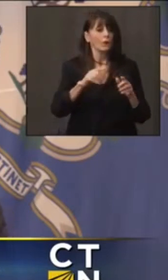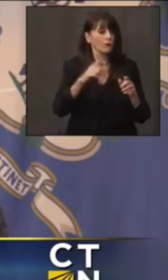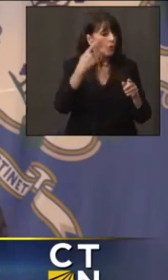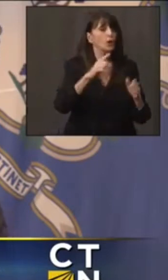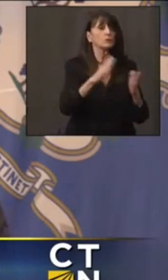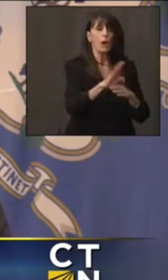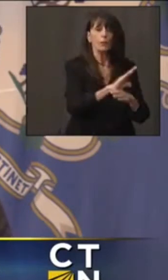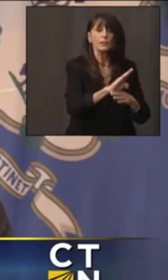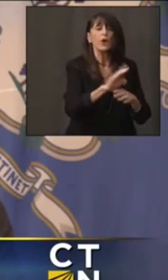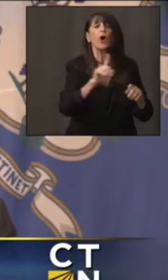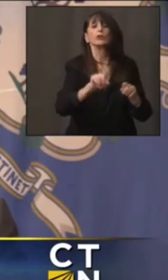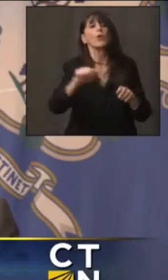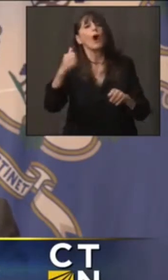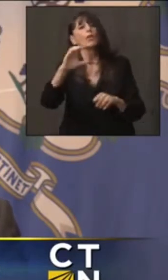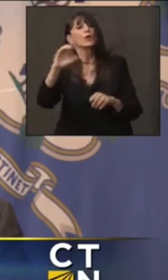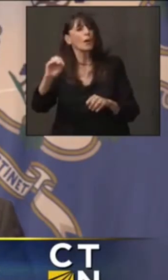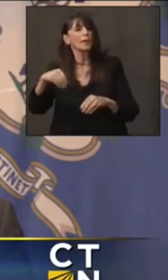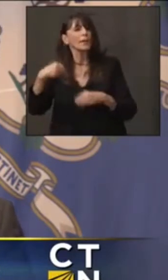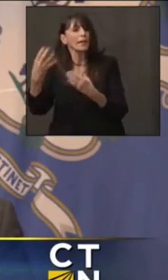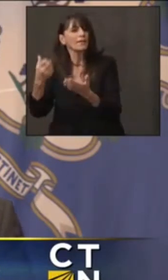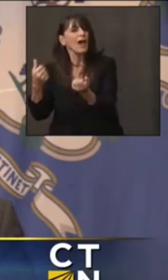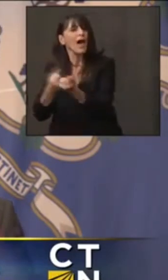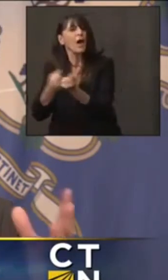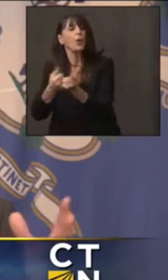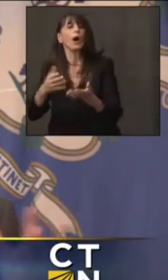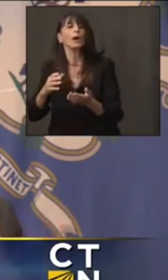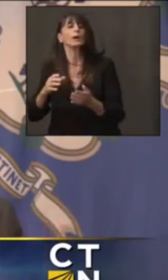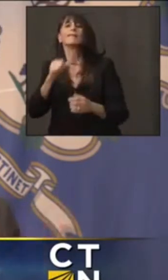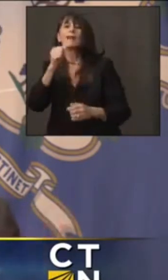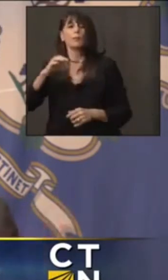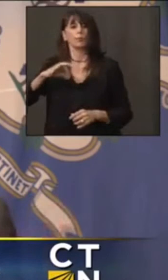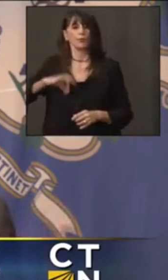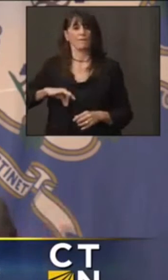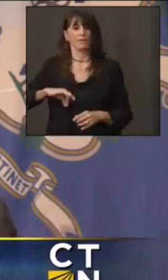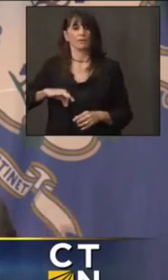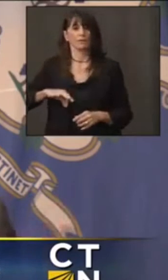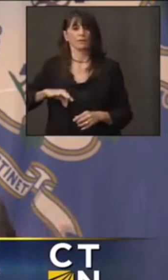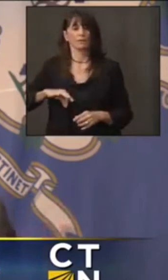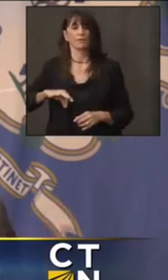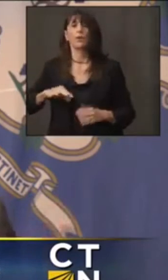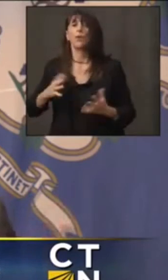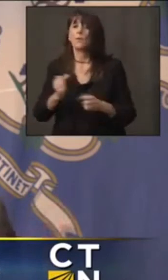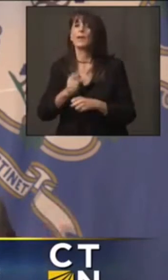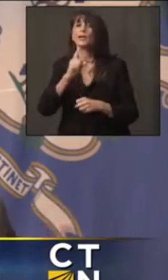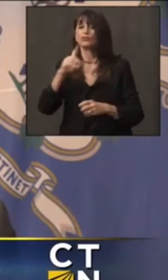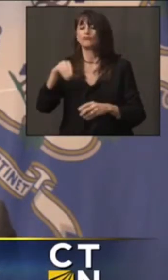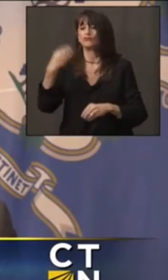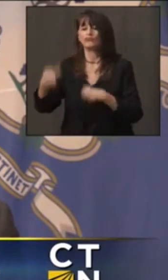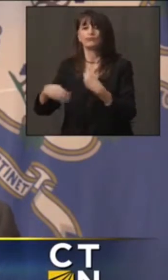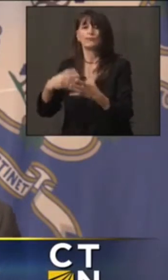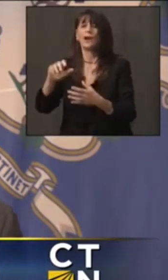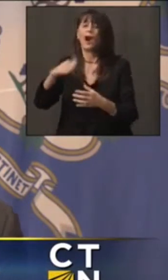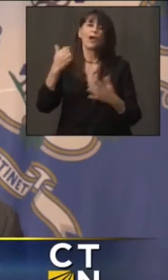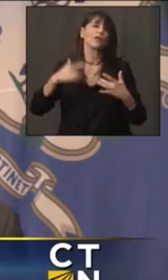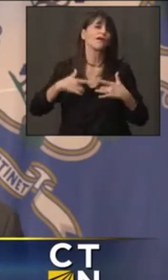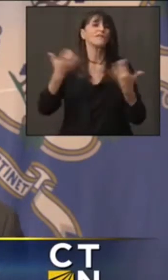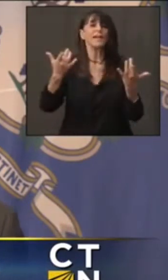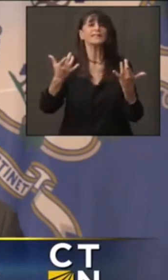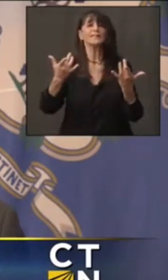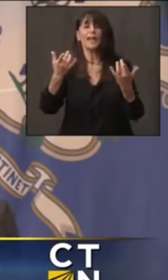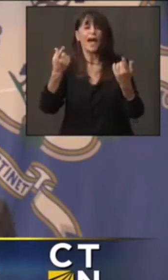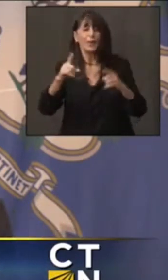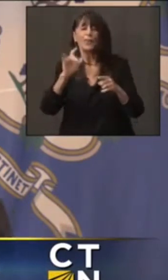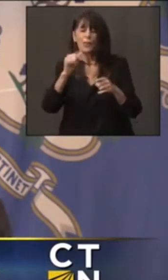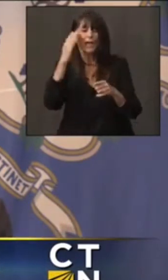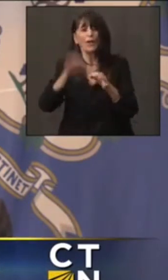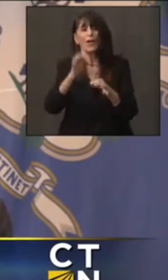also not-for-profits. We'll be doing something bigger for the event venues that have been put off, but other not-for-profits,